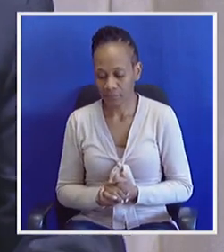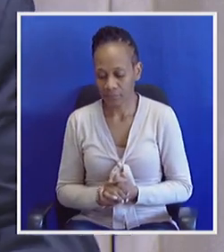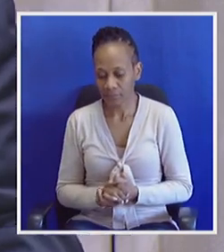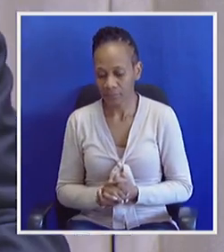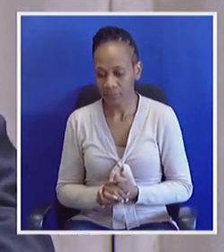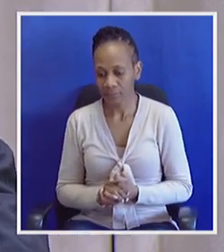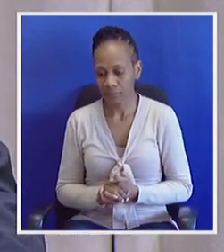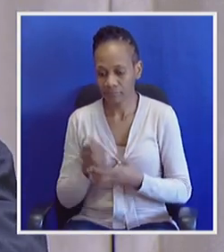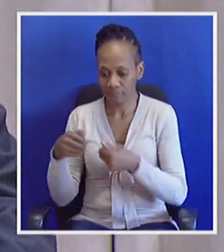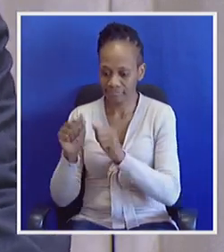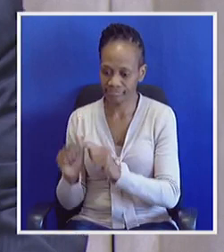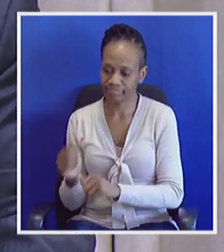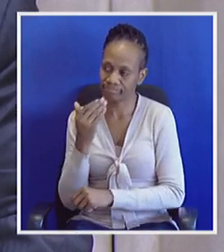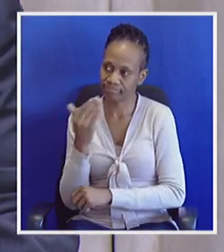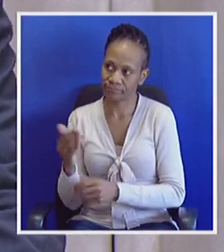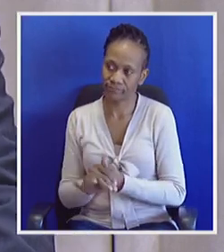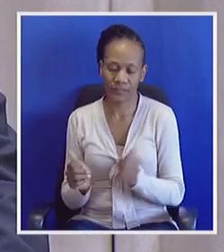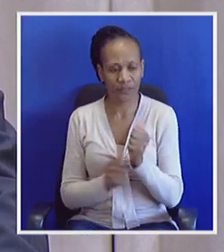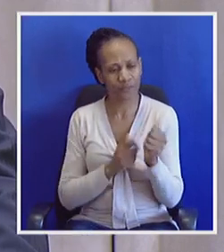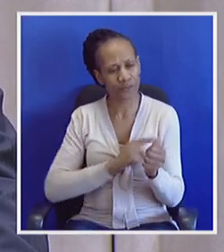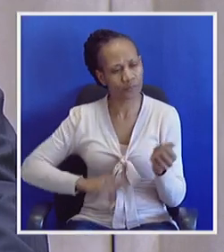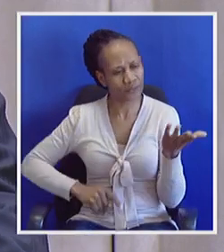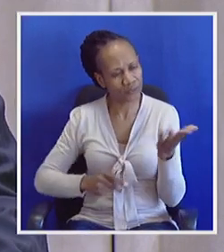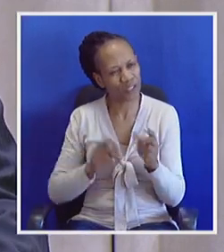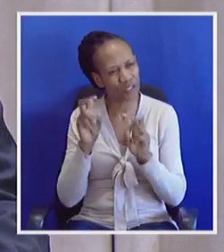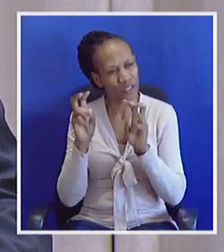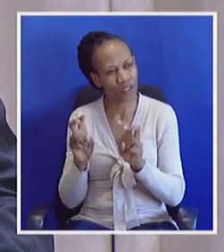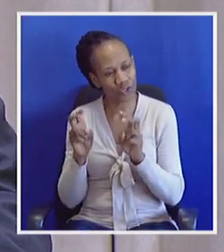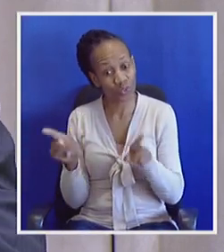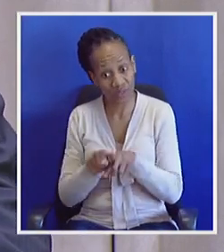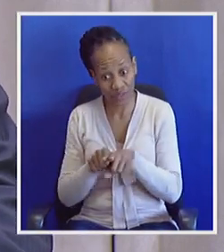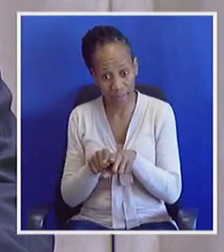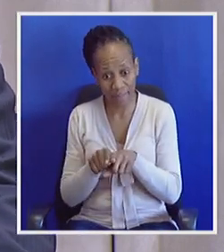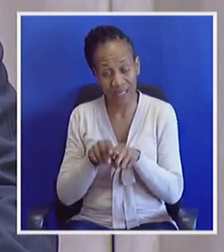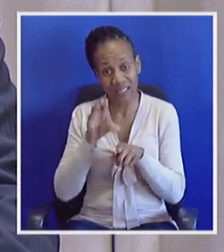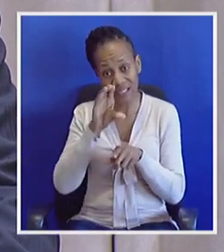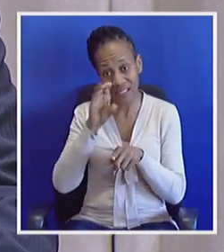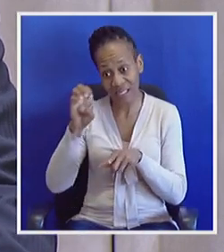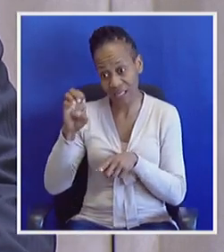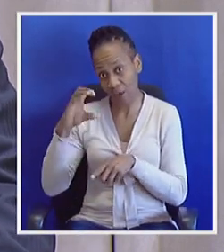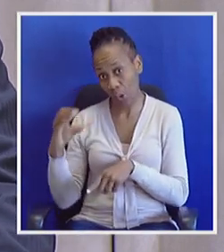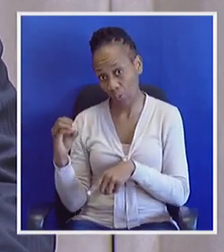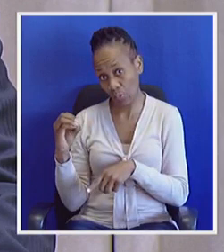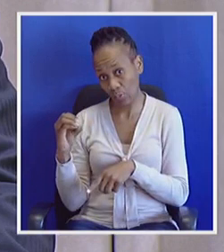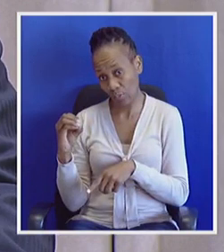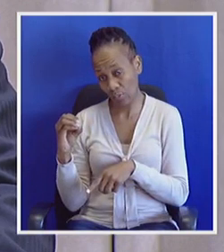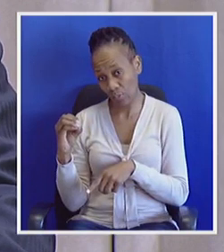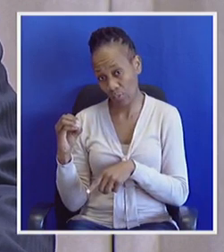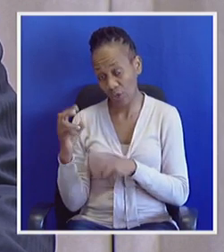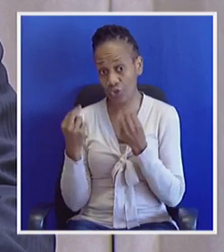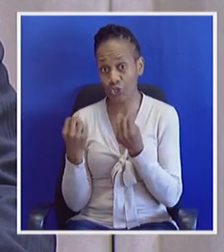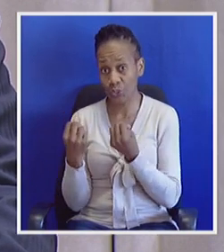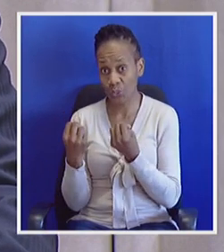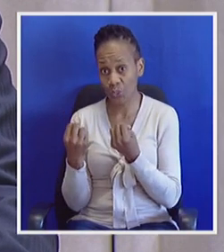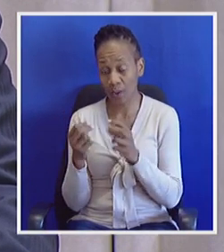Thank you very much, Honorable Chair. Deputy President, with regard to the same matter of the CEO, the new CEO,